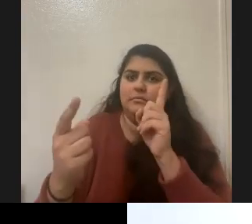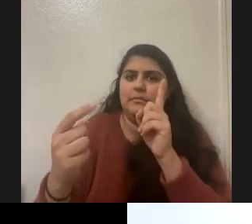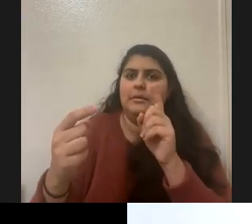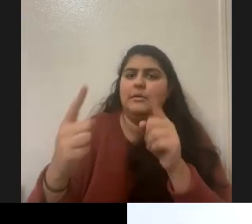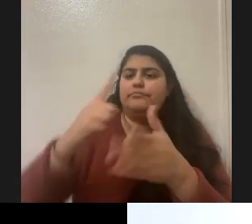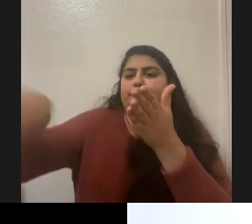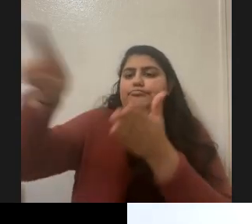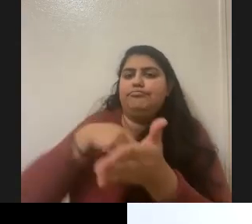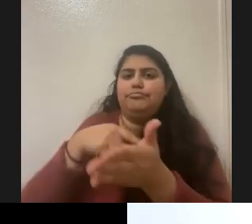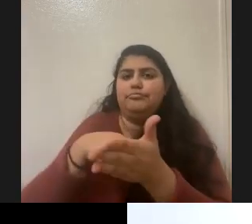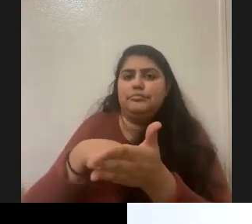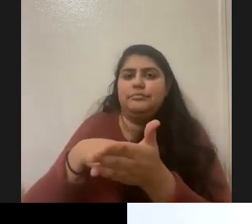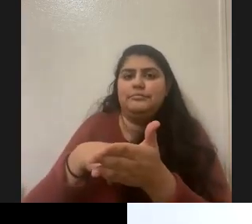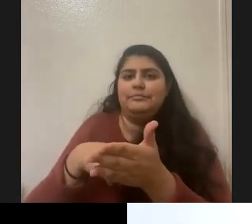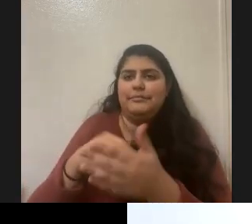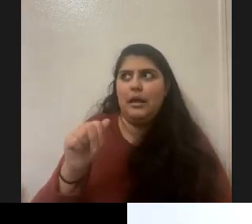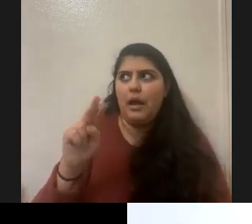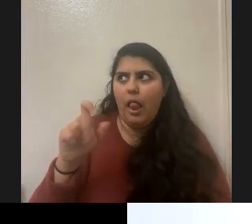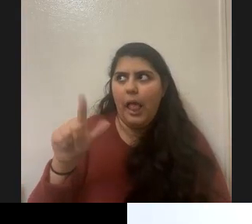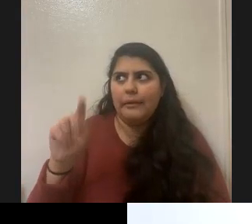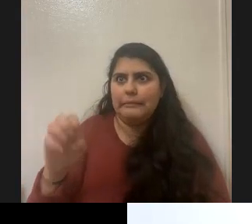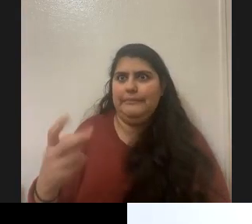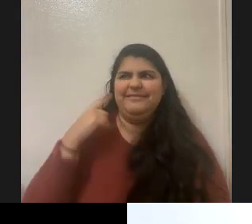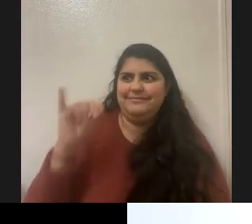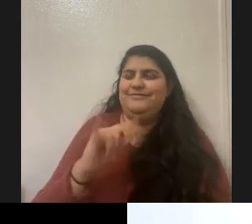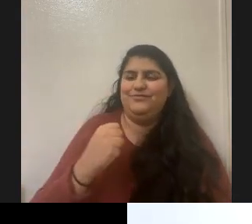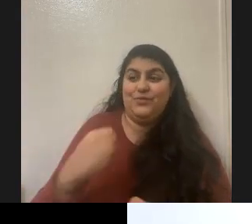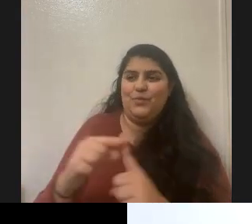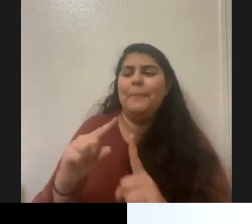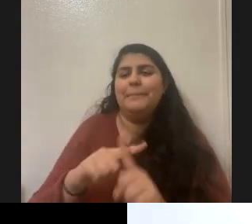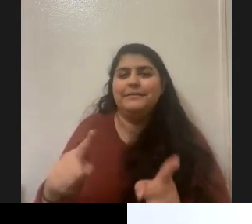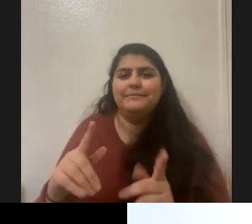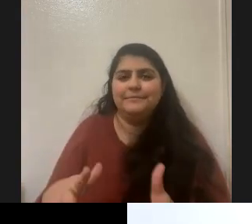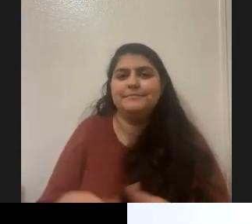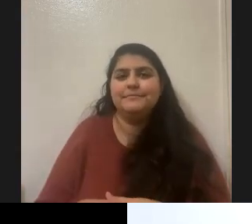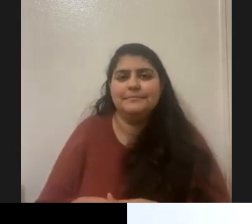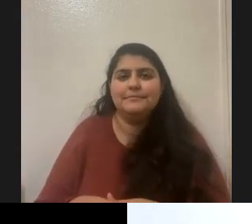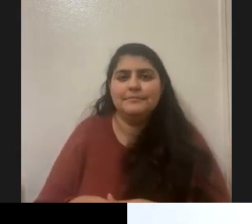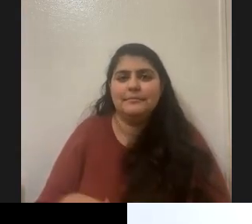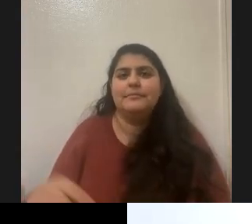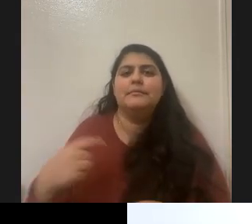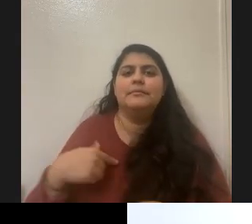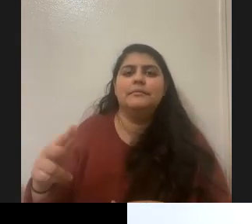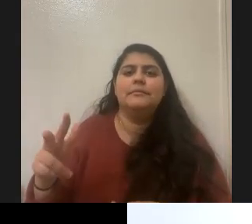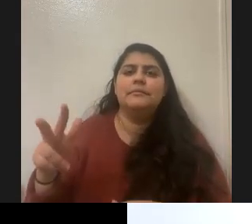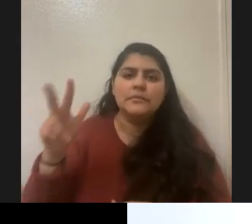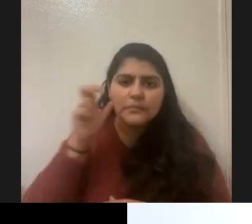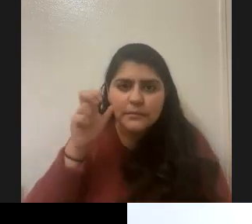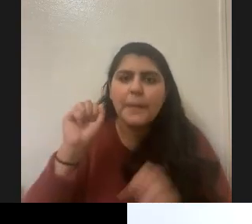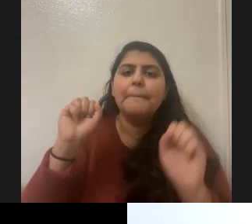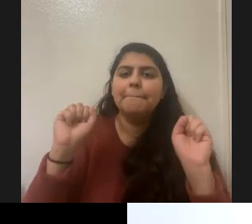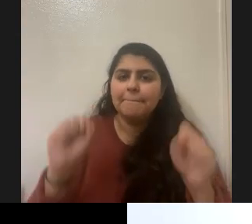cancel each other out. Annihilate seems like a very strong word. It does. I think I have heard that it is possible to get